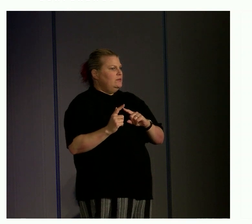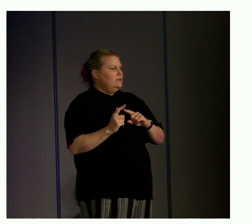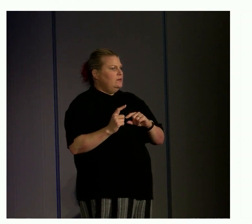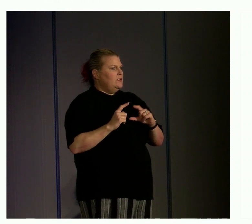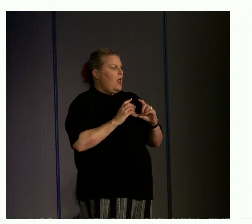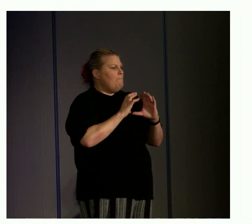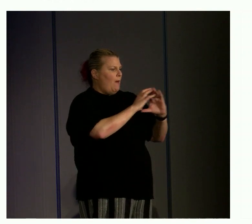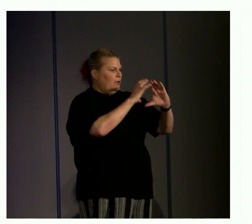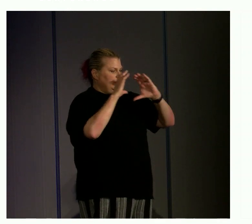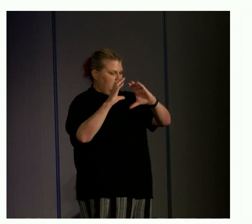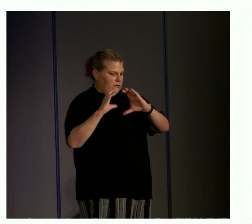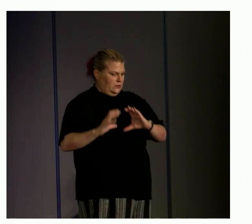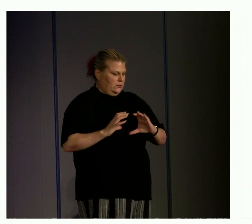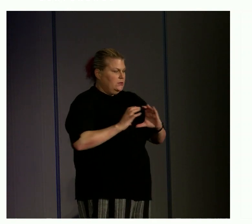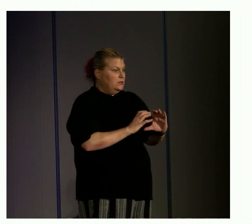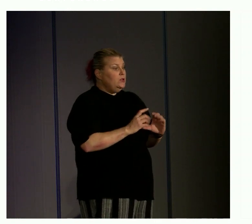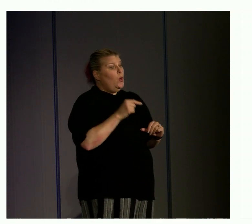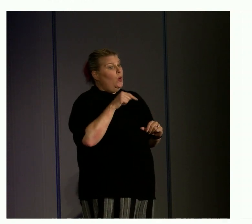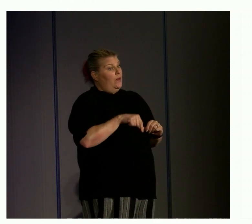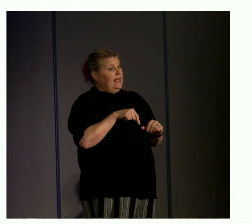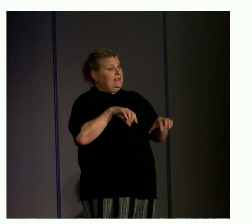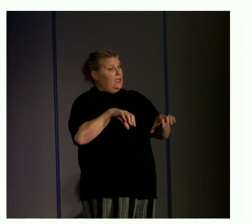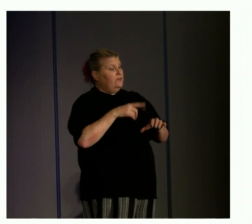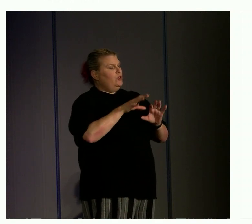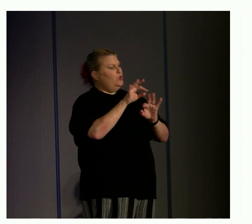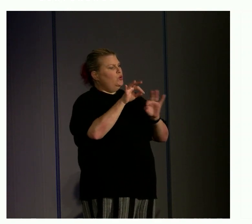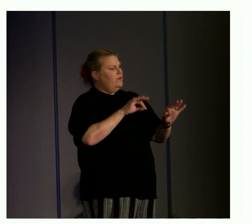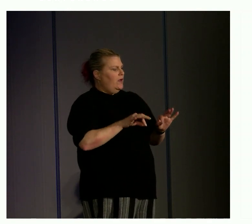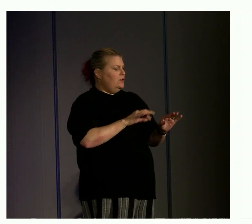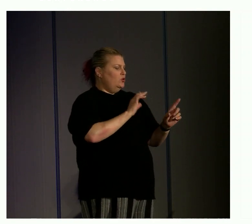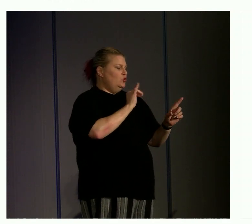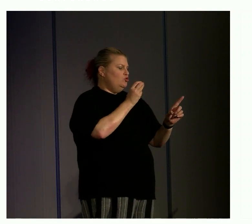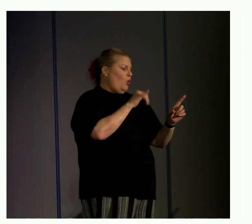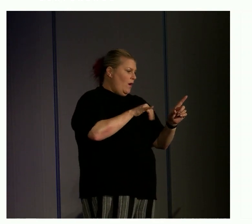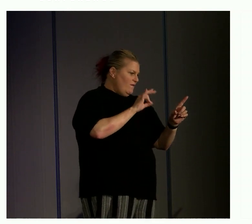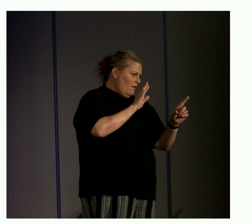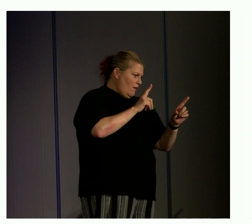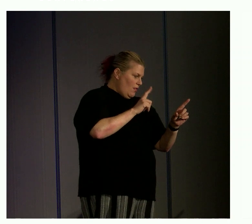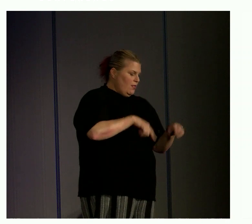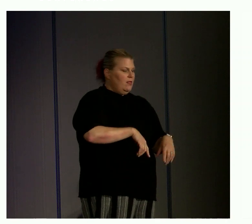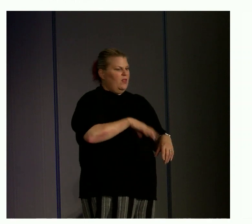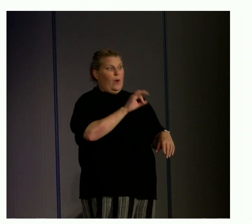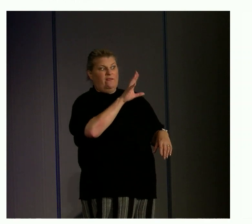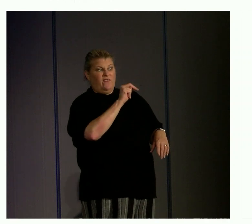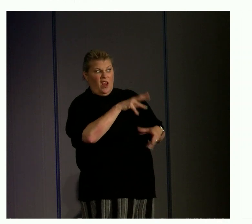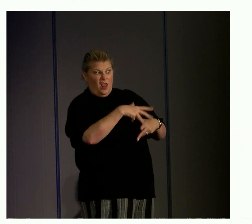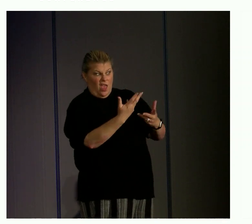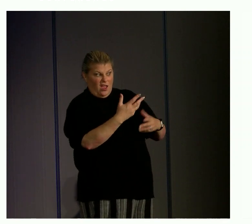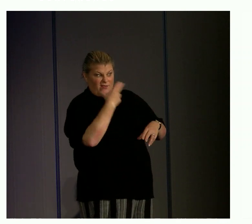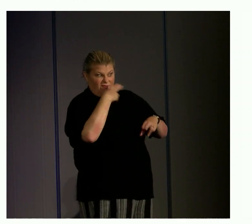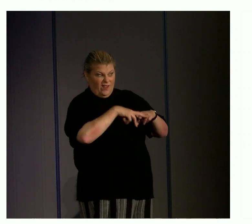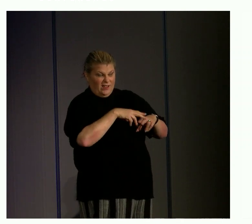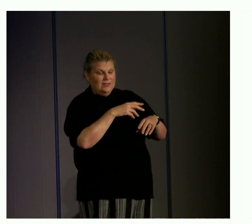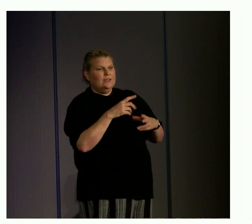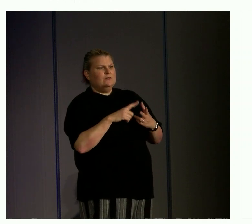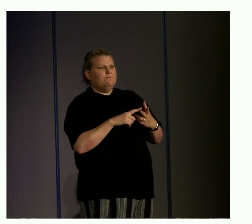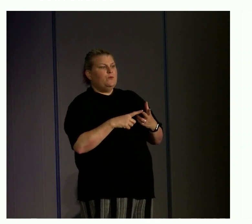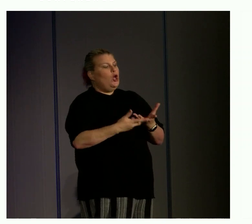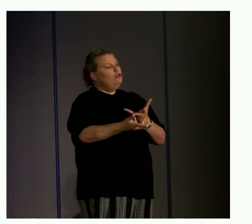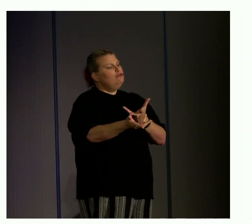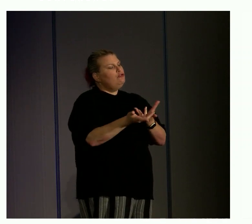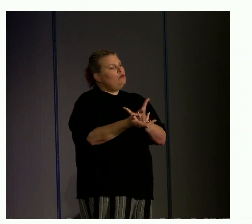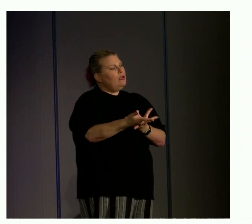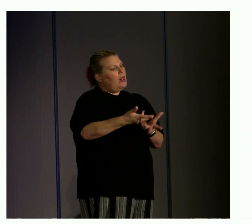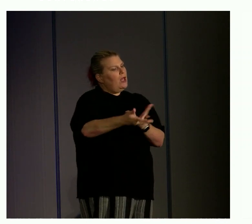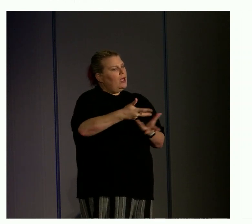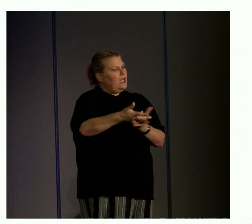bubbles. So this activity, you defined it as joyful. We had fun, lots of time. As socially interactive,